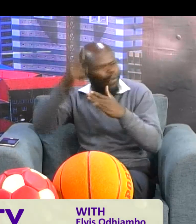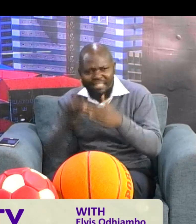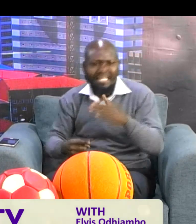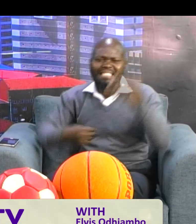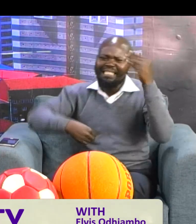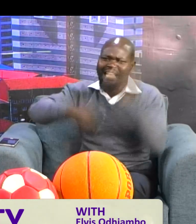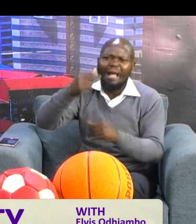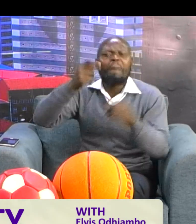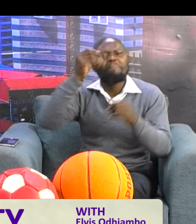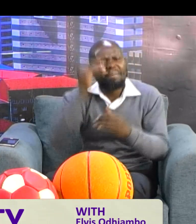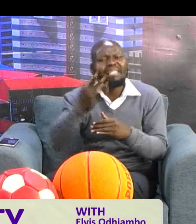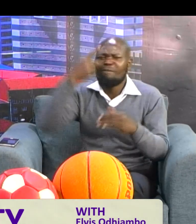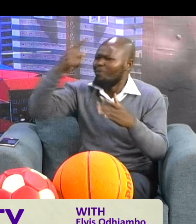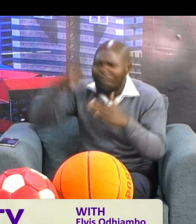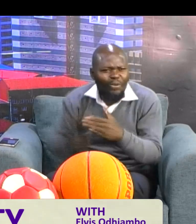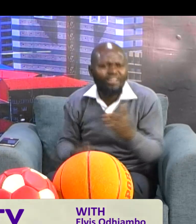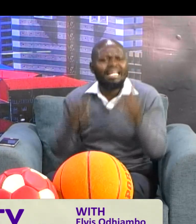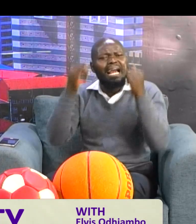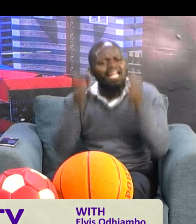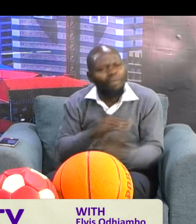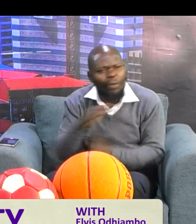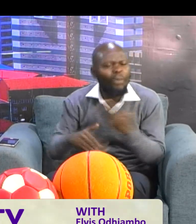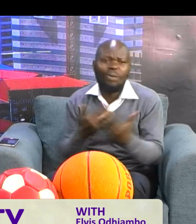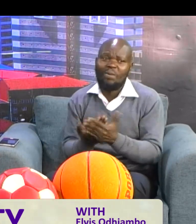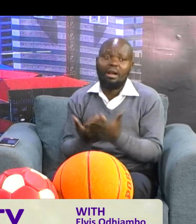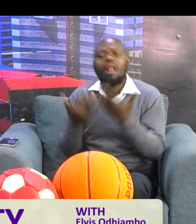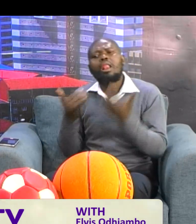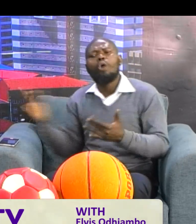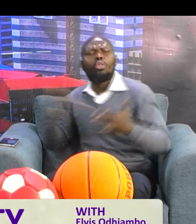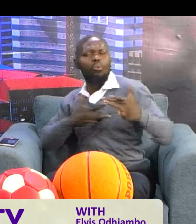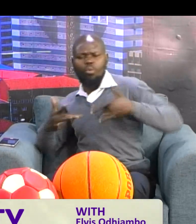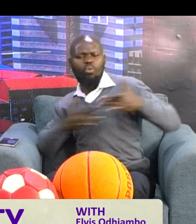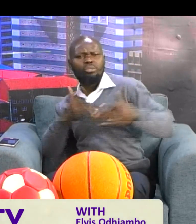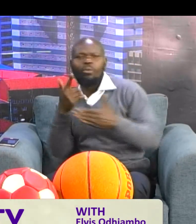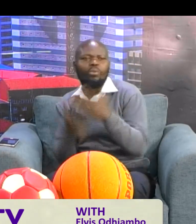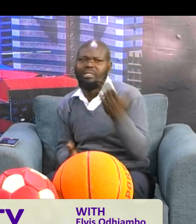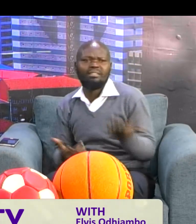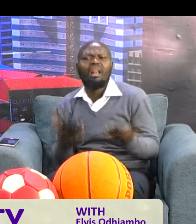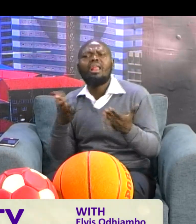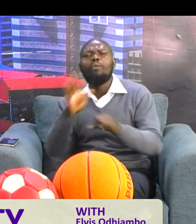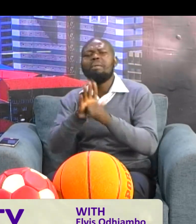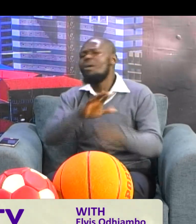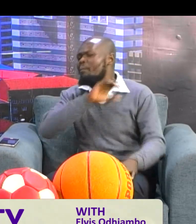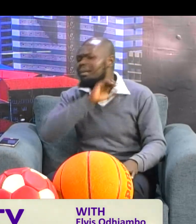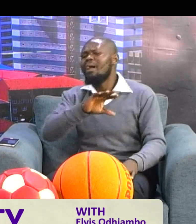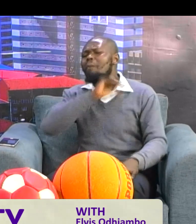what cost them, but I don't know what your opinions are about Chelsea. They used a lot of money, bought in players.